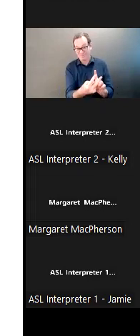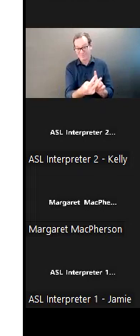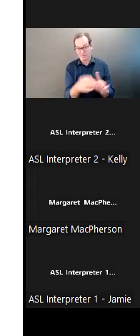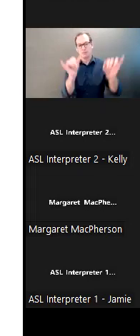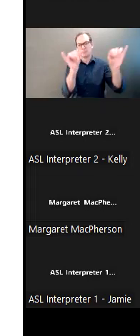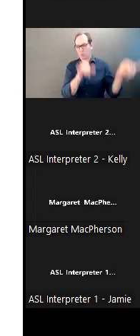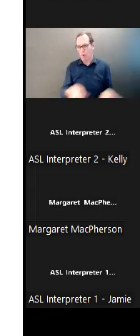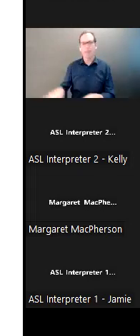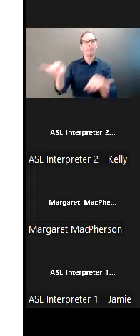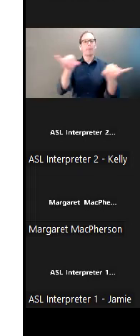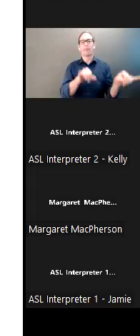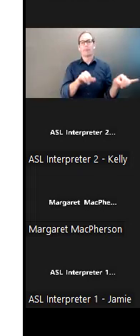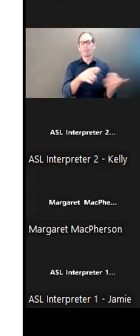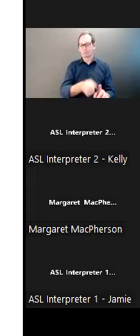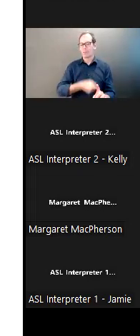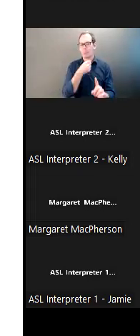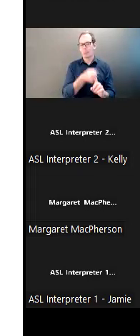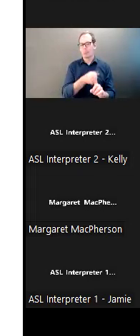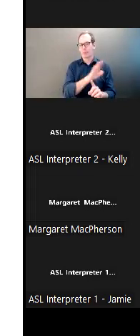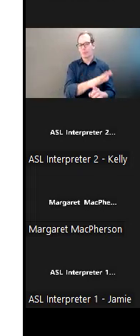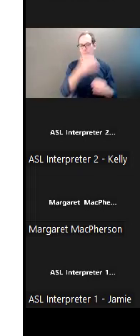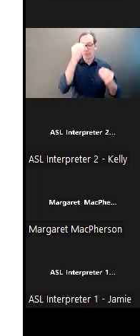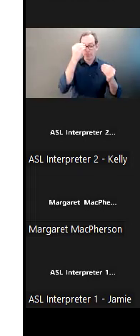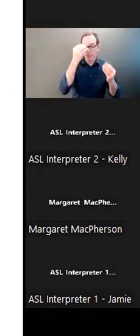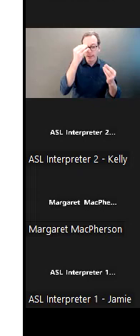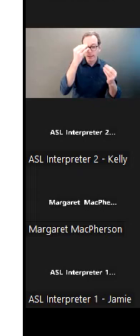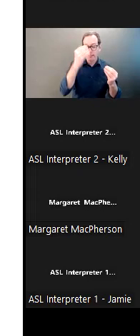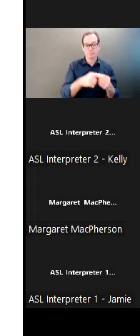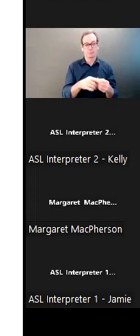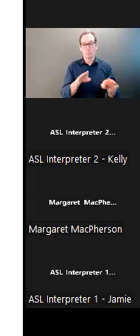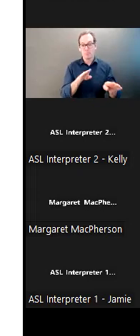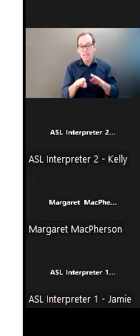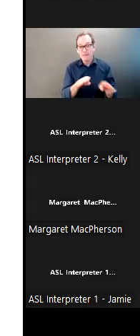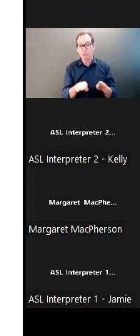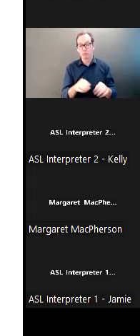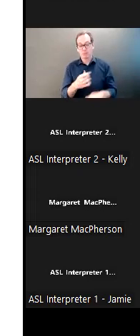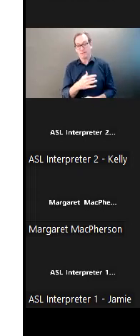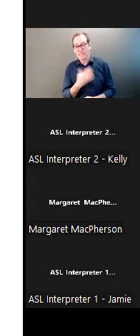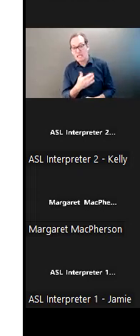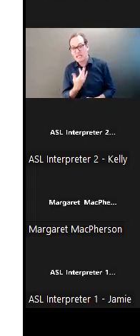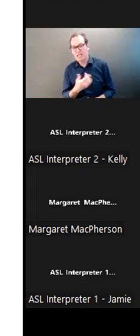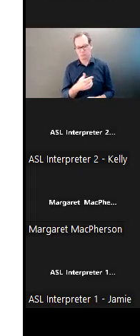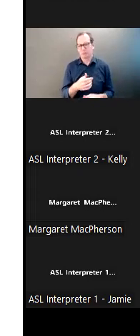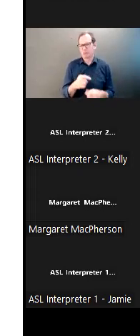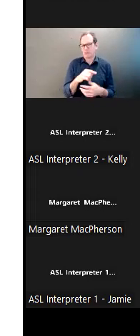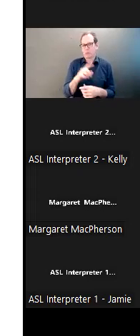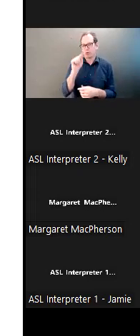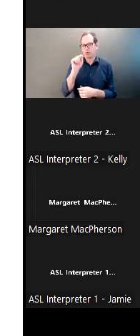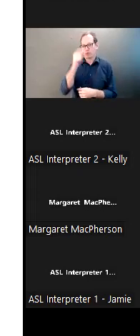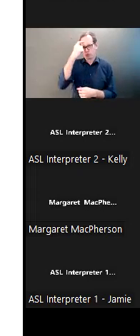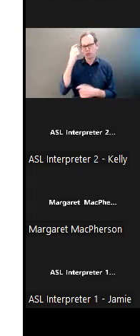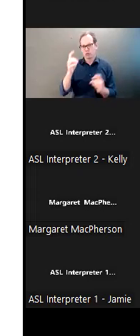how people think, feel, and behave. So we've listed a few examples here. So in terms of thinking, there might be